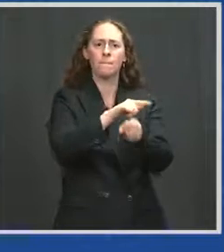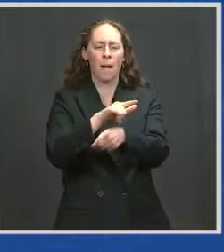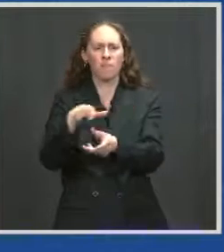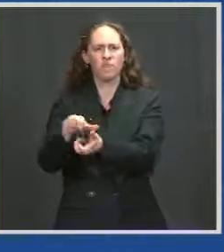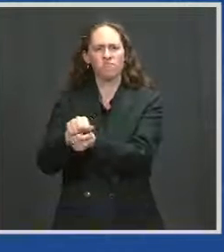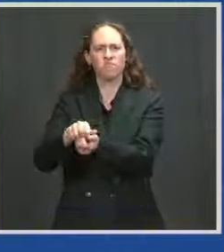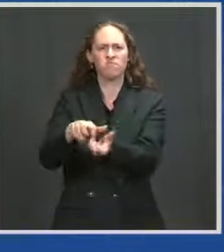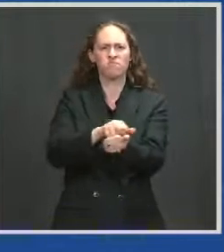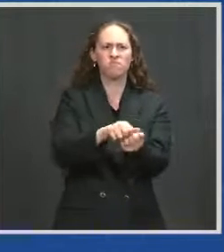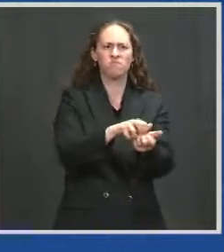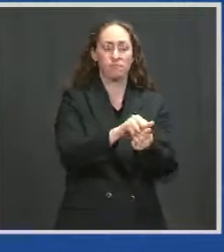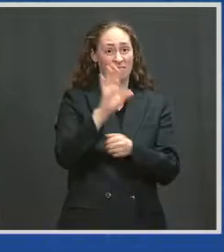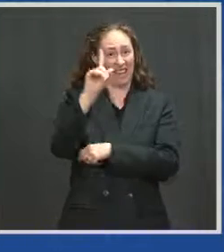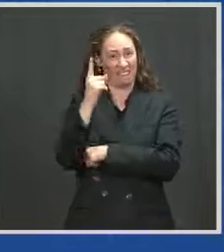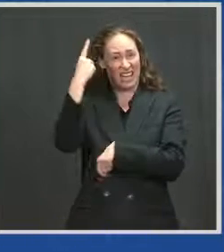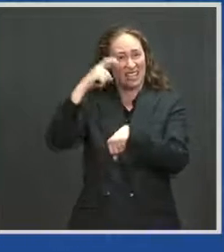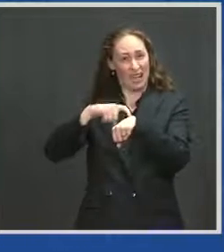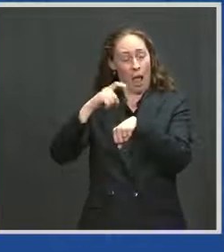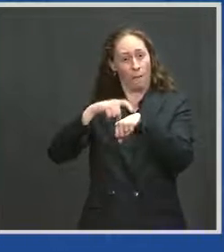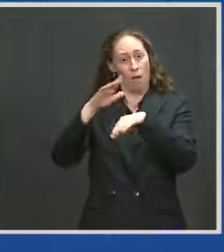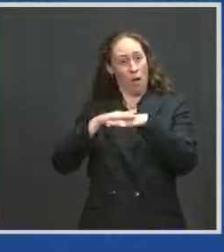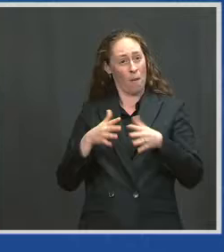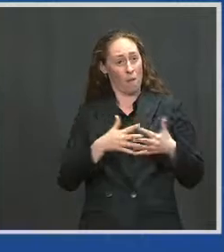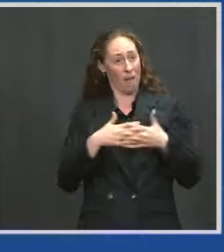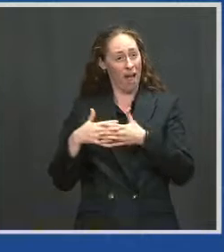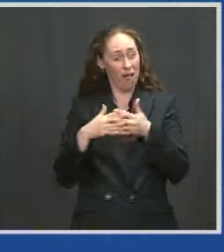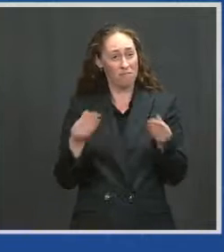an American city, here in Tulsa.